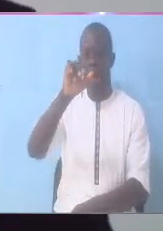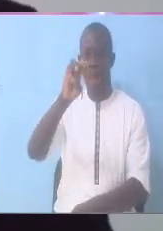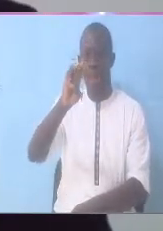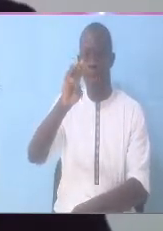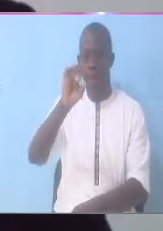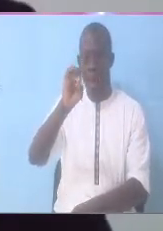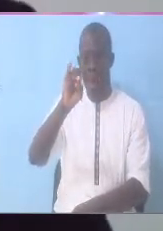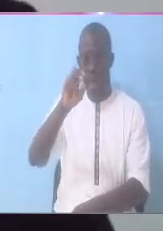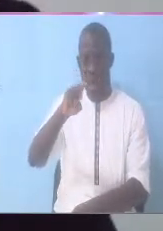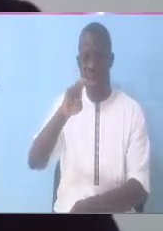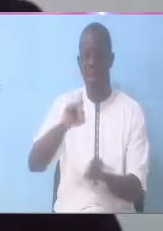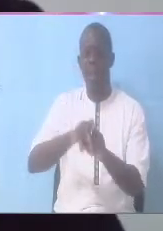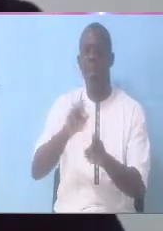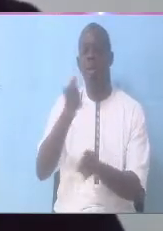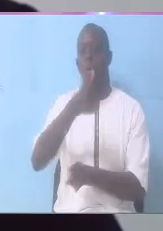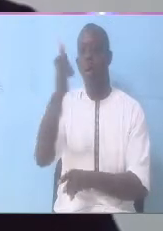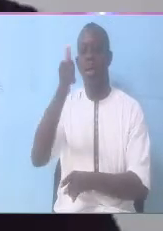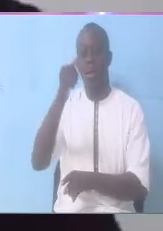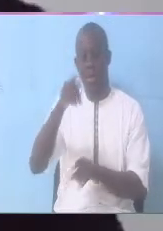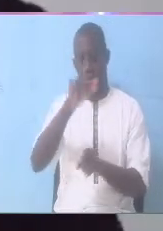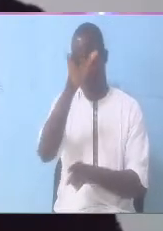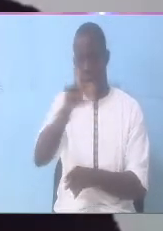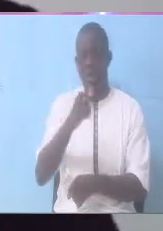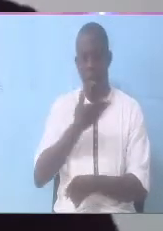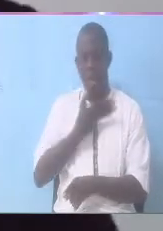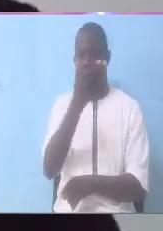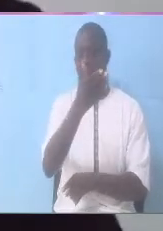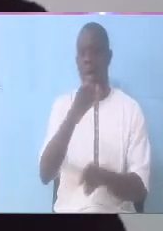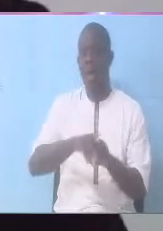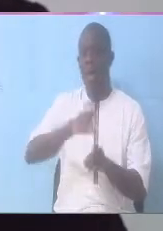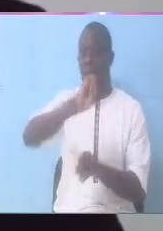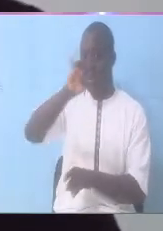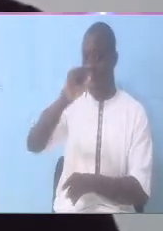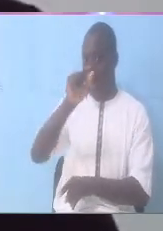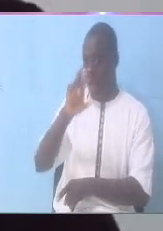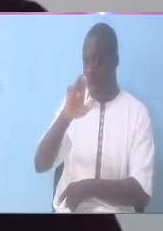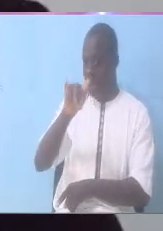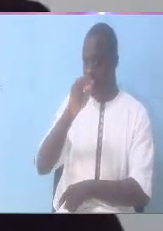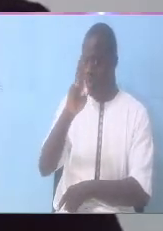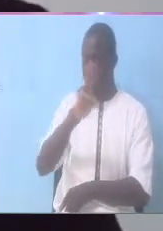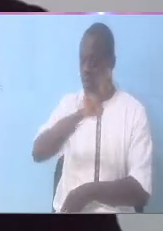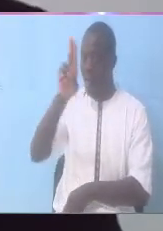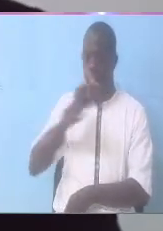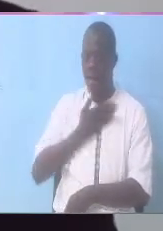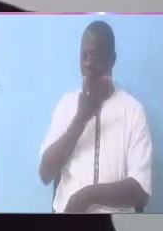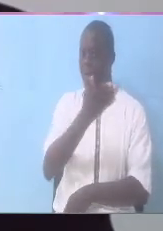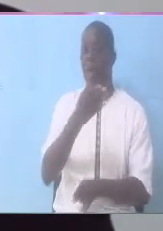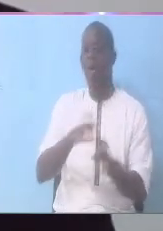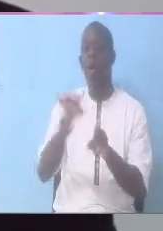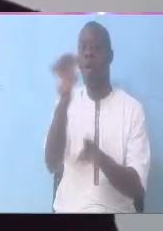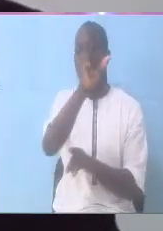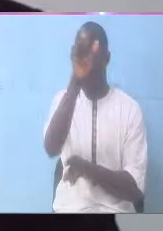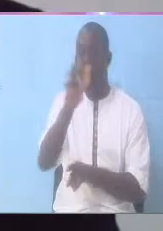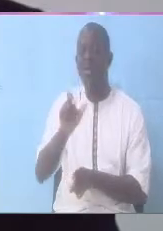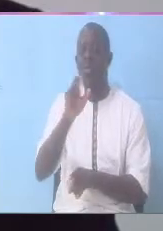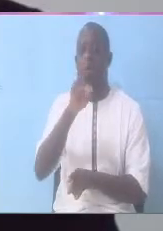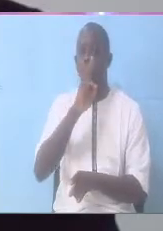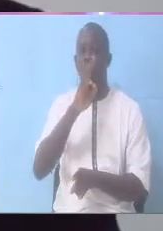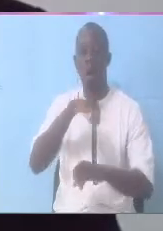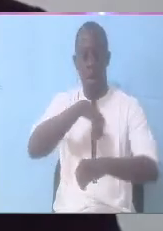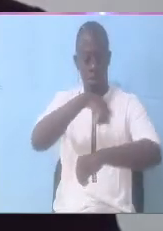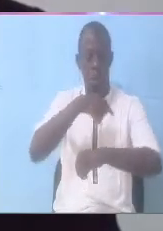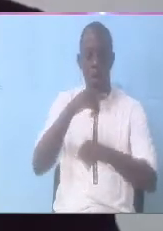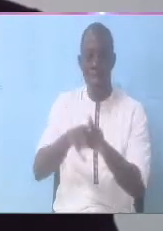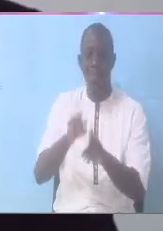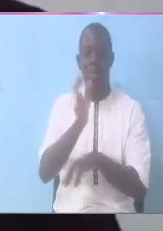Biringa moy jajube sede yaro la jang akate bijele nung bari mbenyum fola ko atije nunde sayin mem bije nung